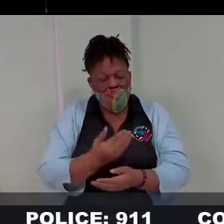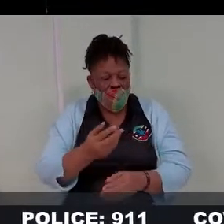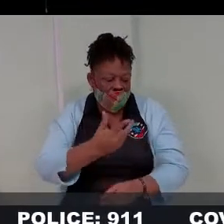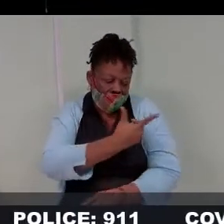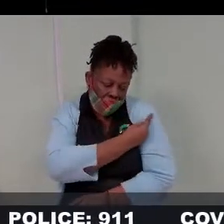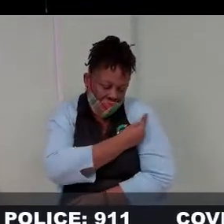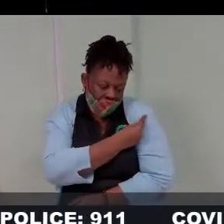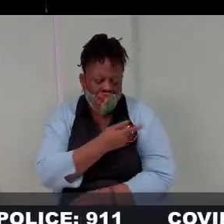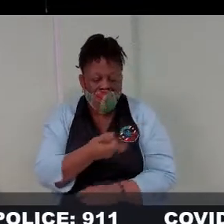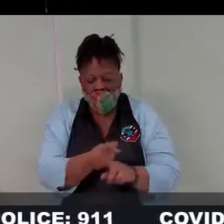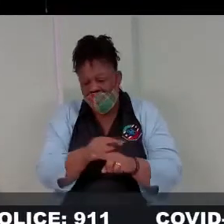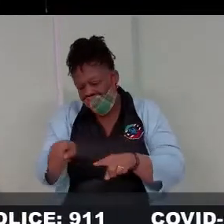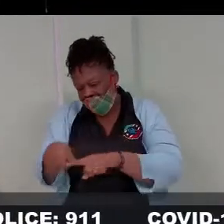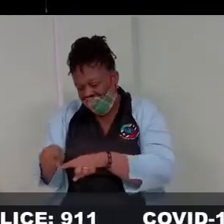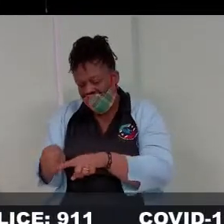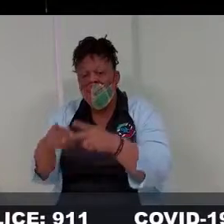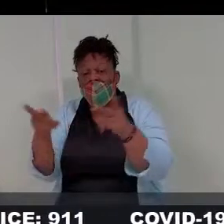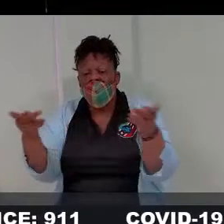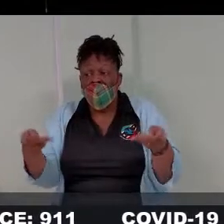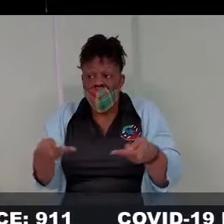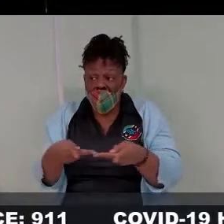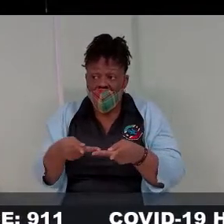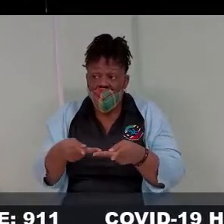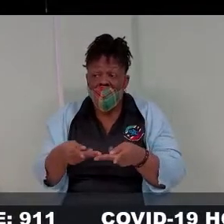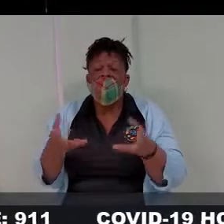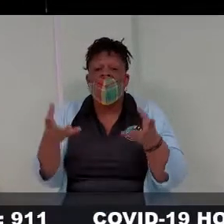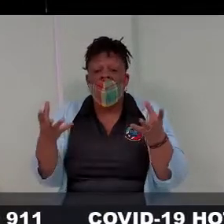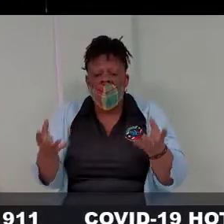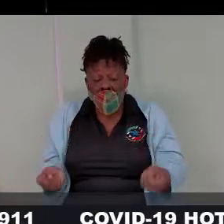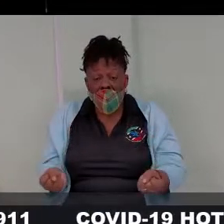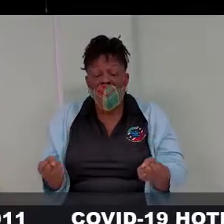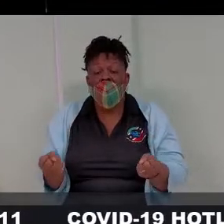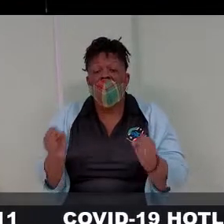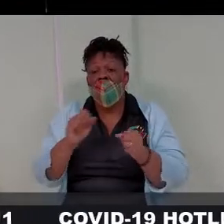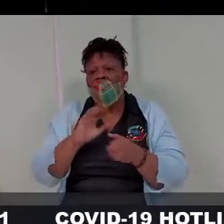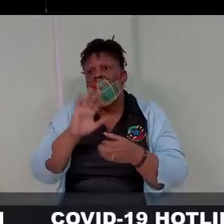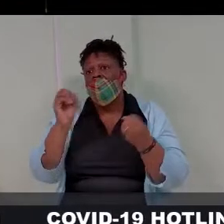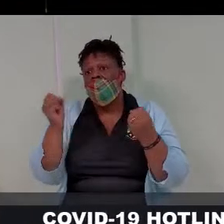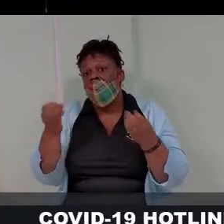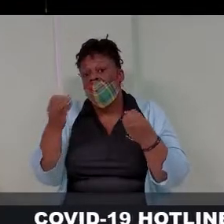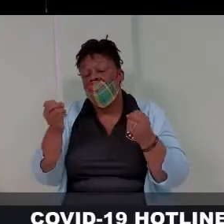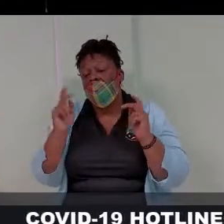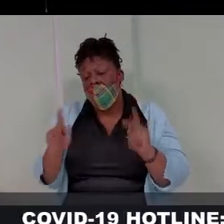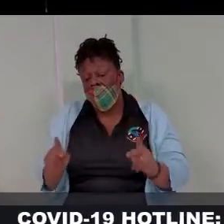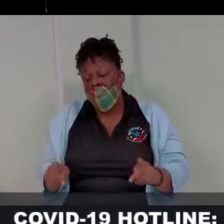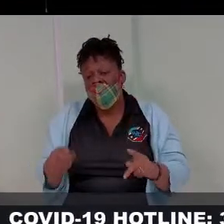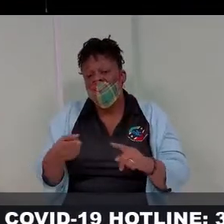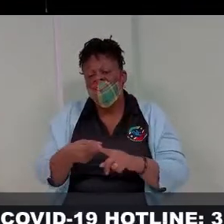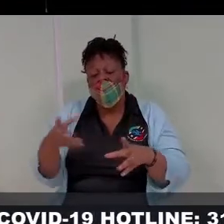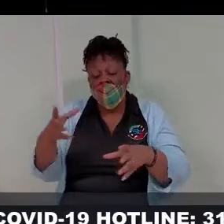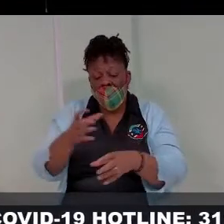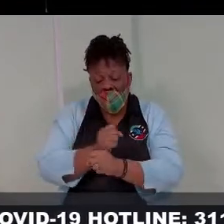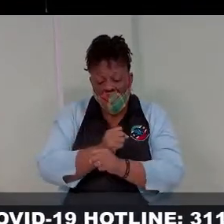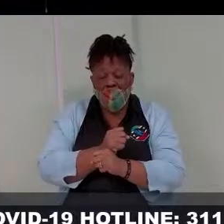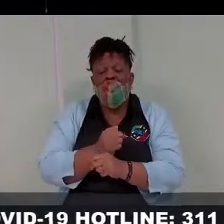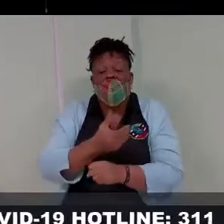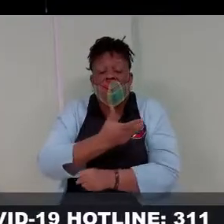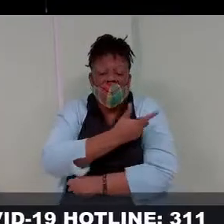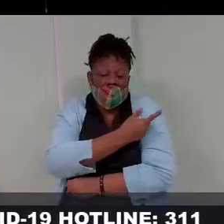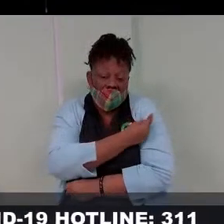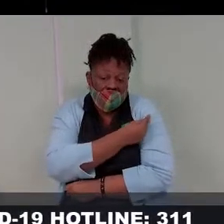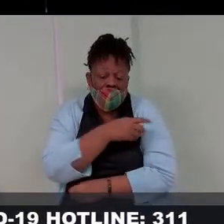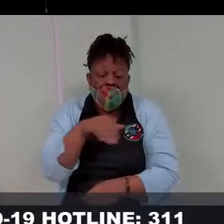we are looking at is coverage for at least 70% of the population. And so those other avenues will